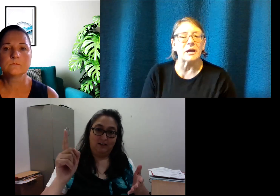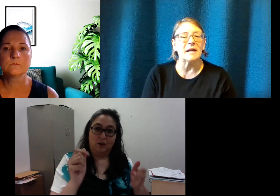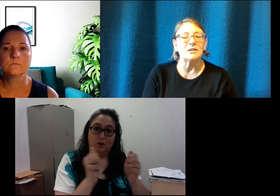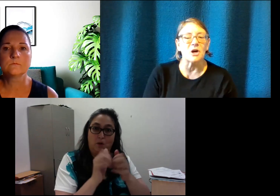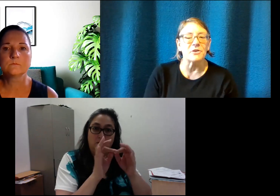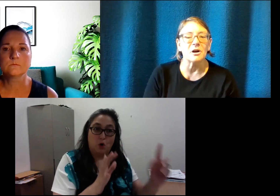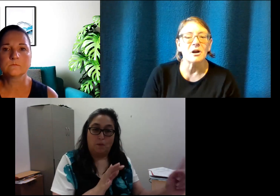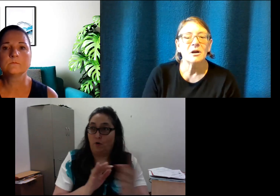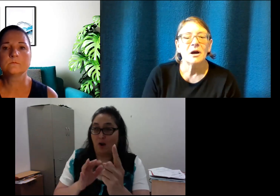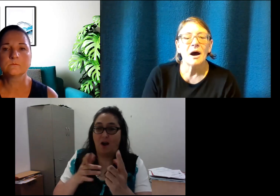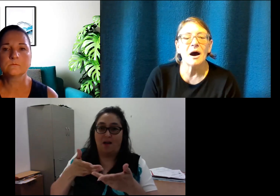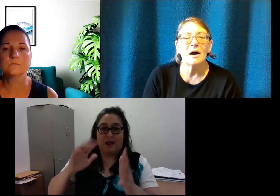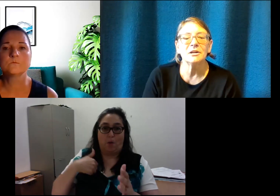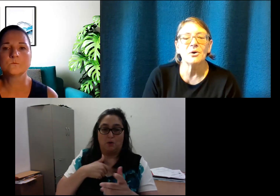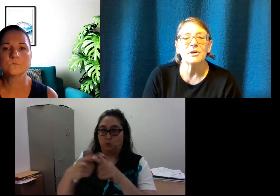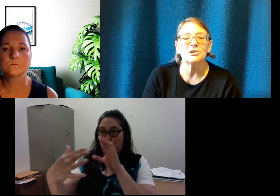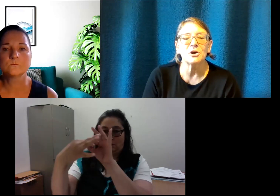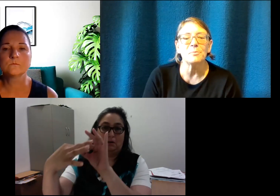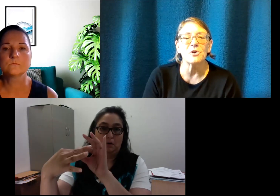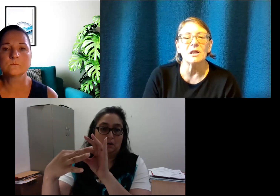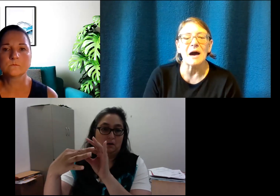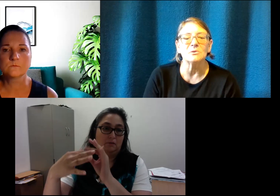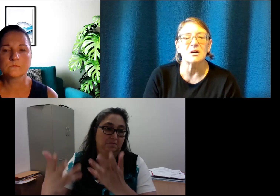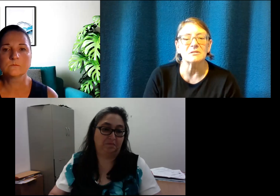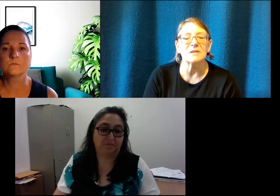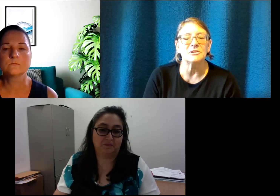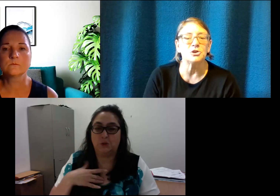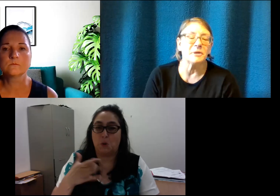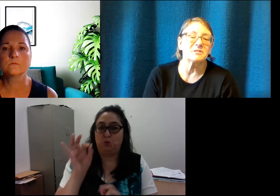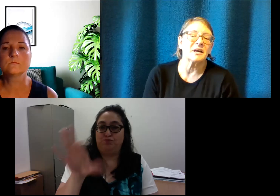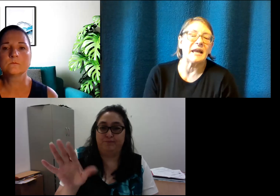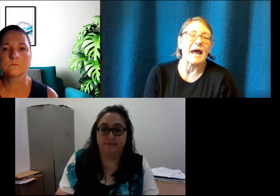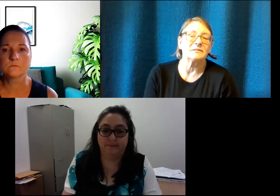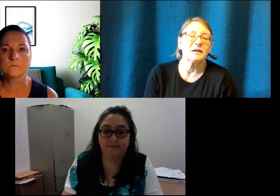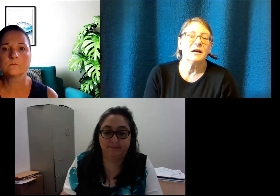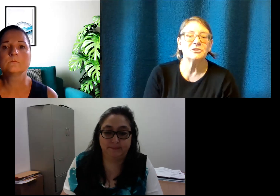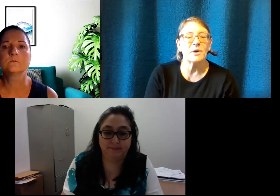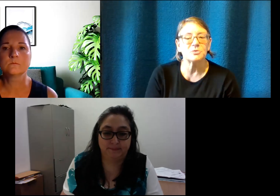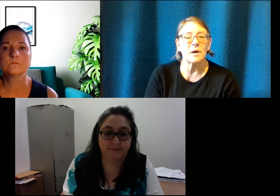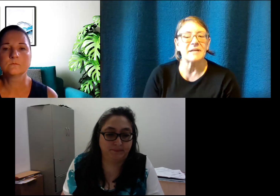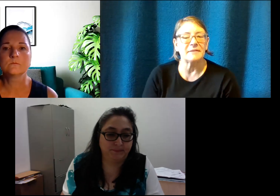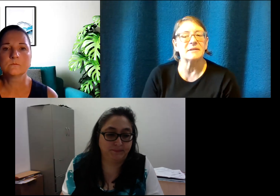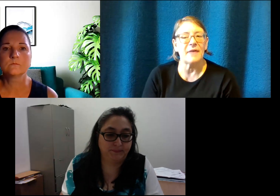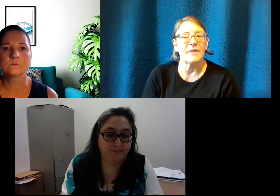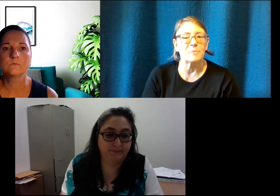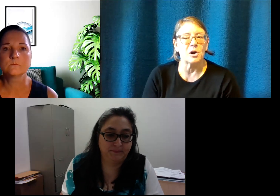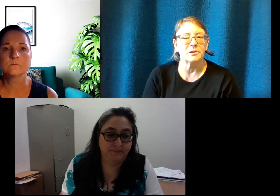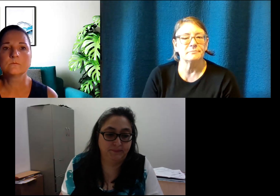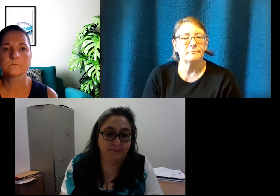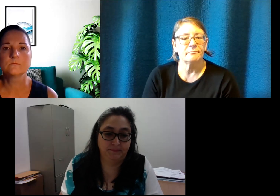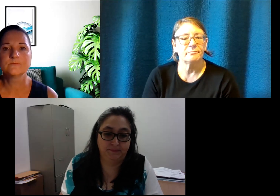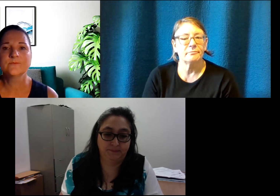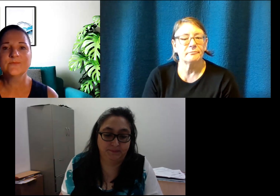not looking at each other, you know, the interpreter allows us as humans to connect. And so I just wanted to add that